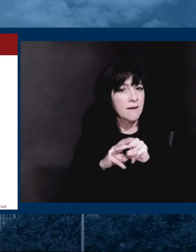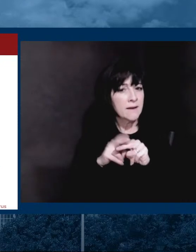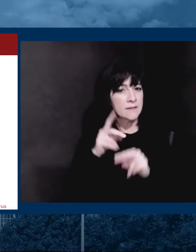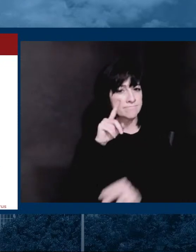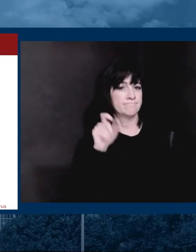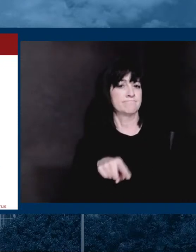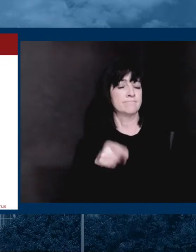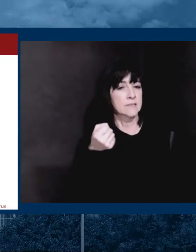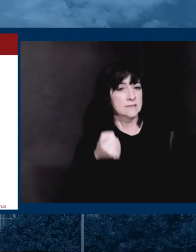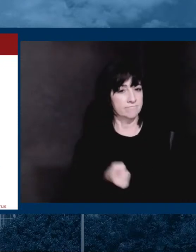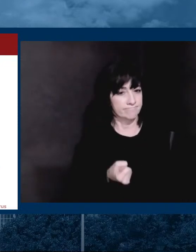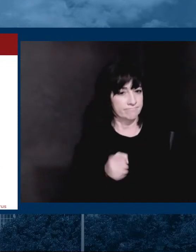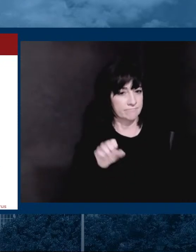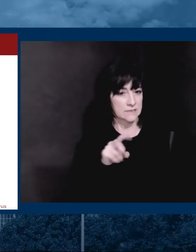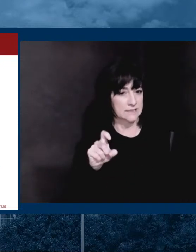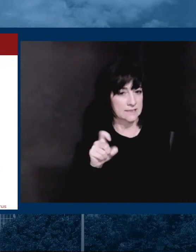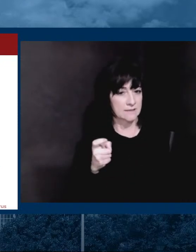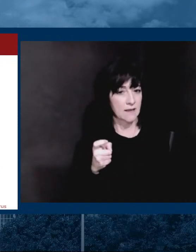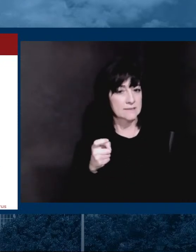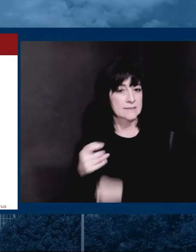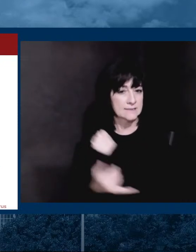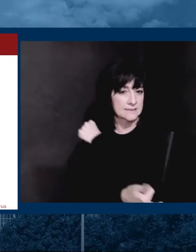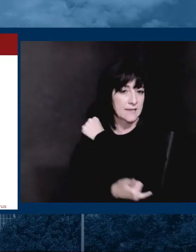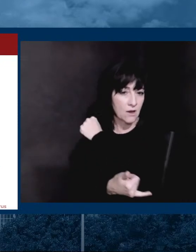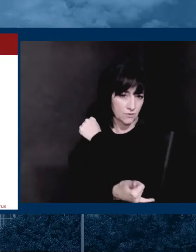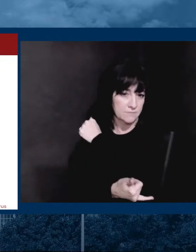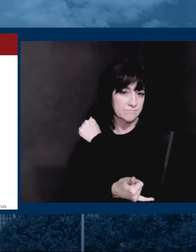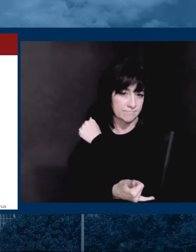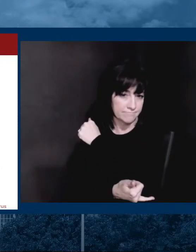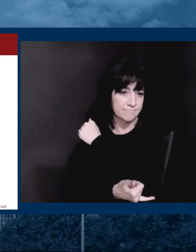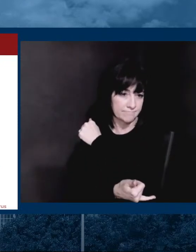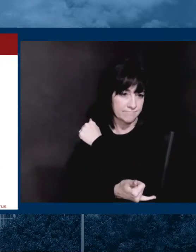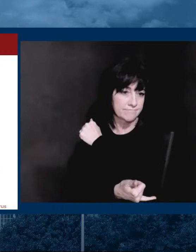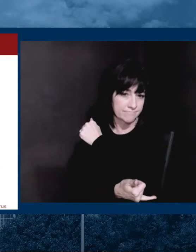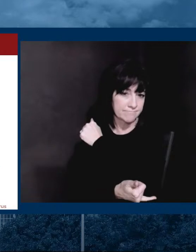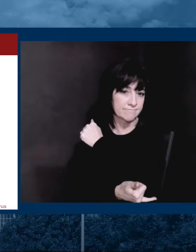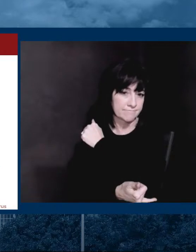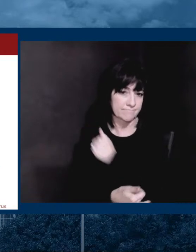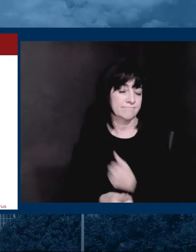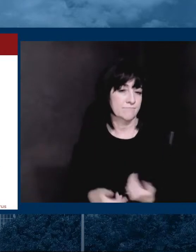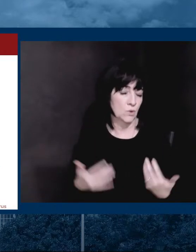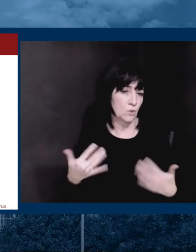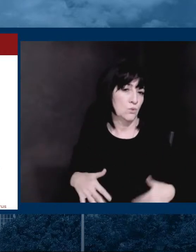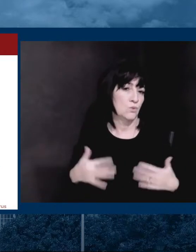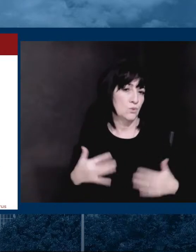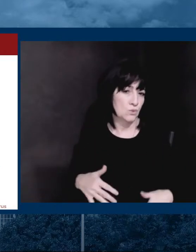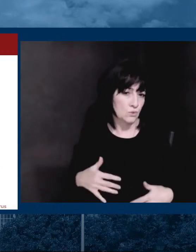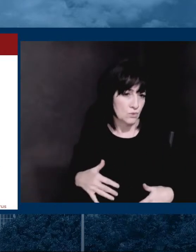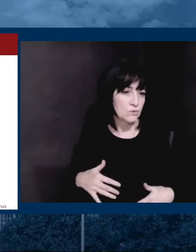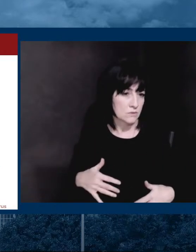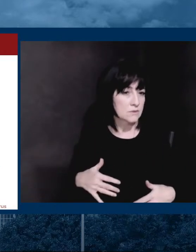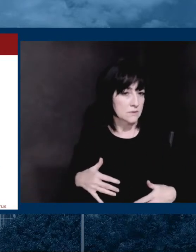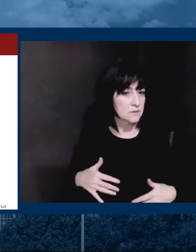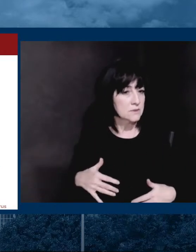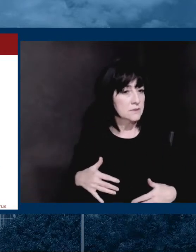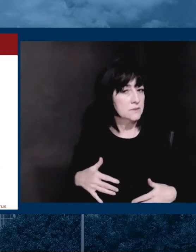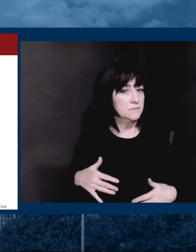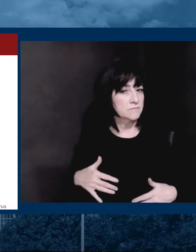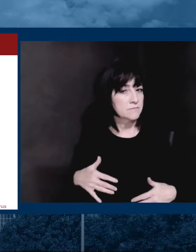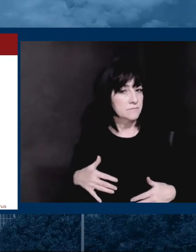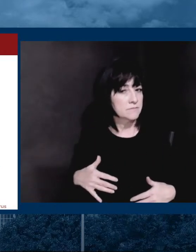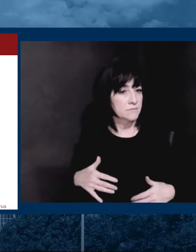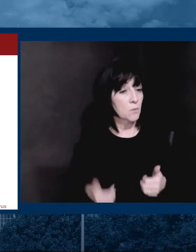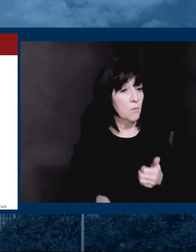all of Sussex County light up like this. Most all zip codes in Sussex County